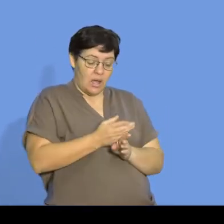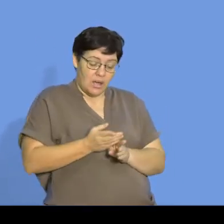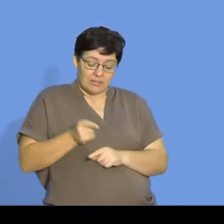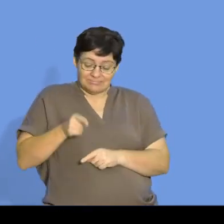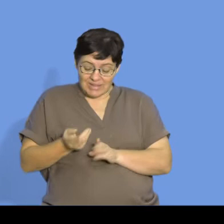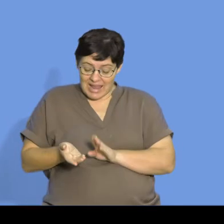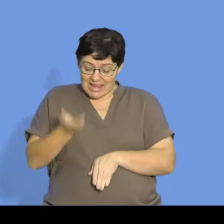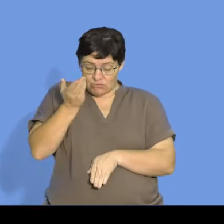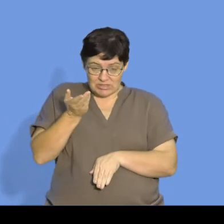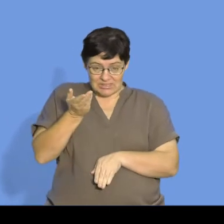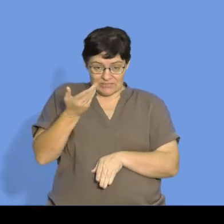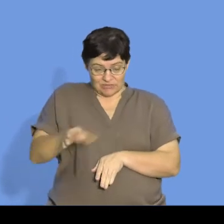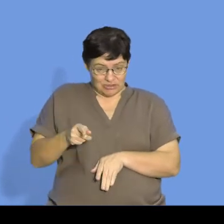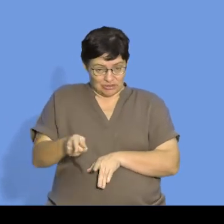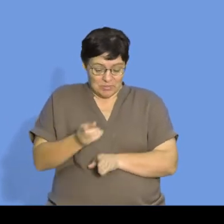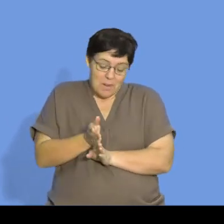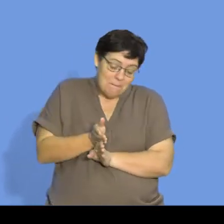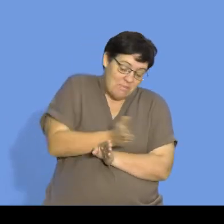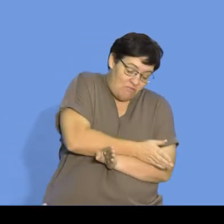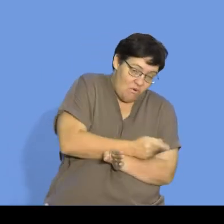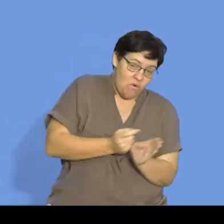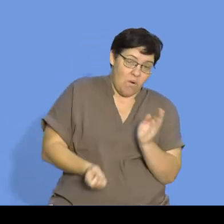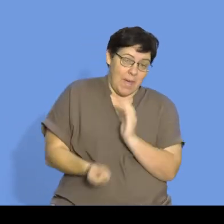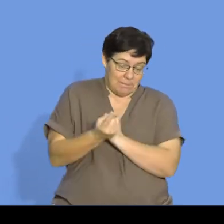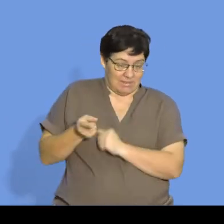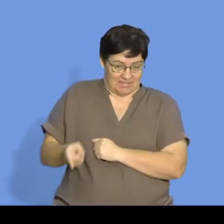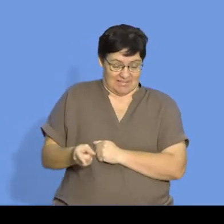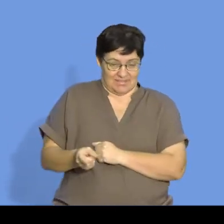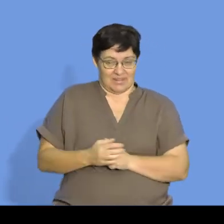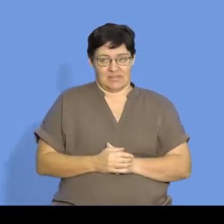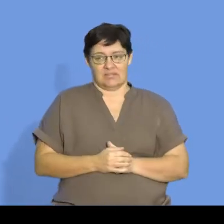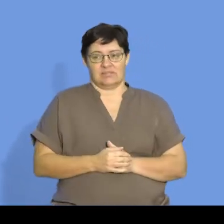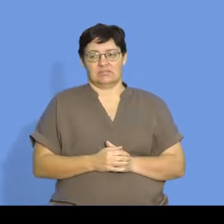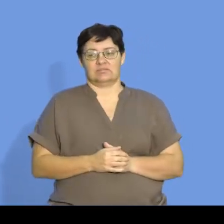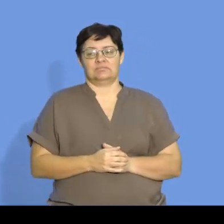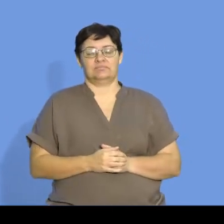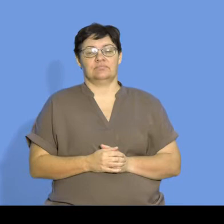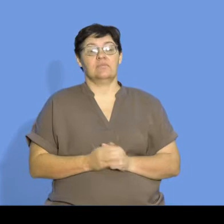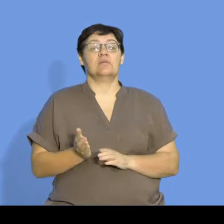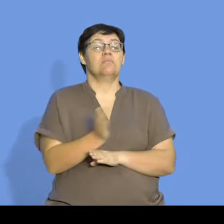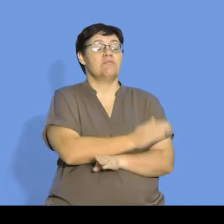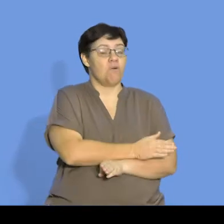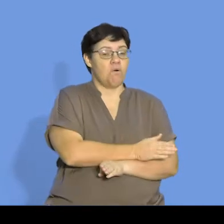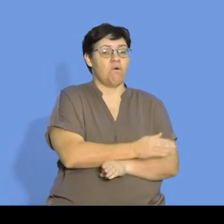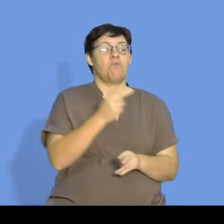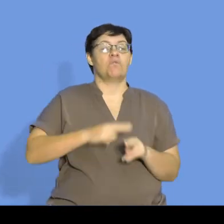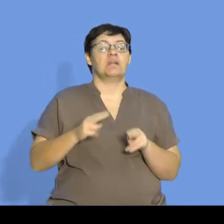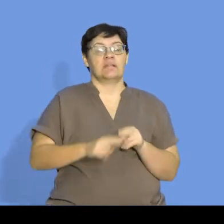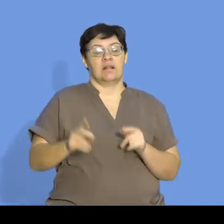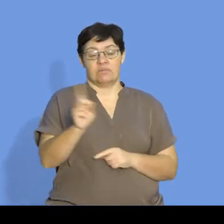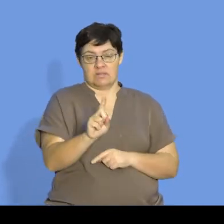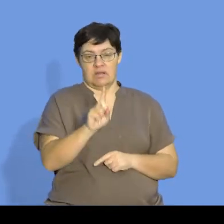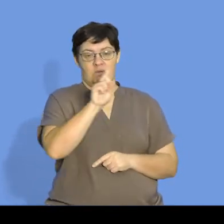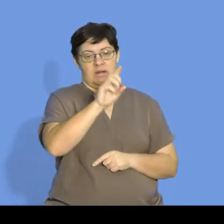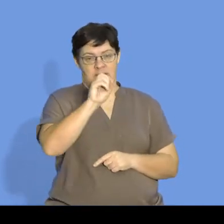prior to the increase, before the increase. So obviously, before you increase, your rental was 100,